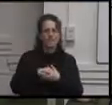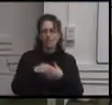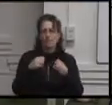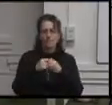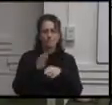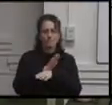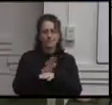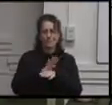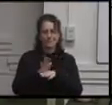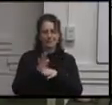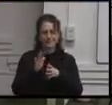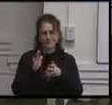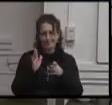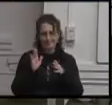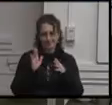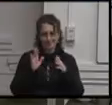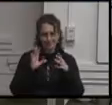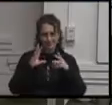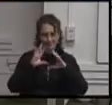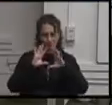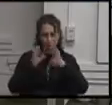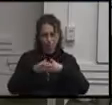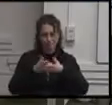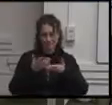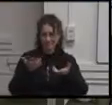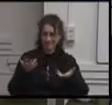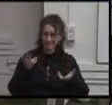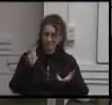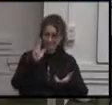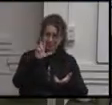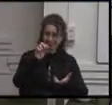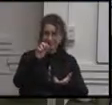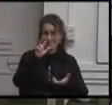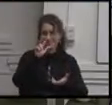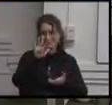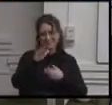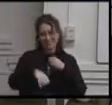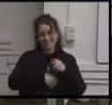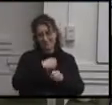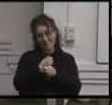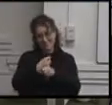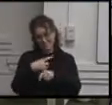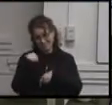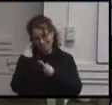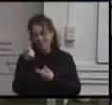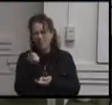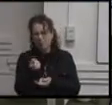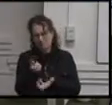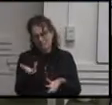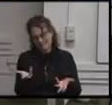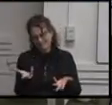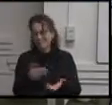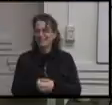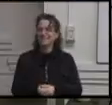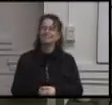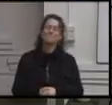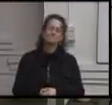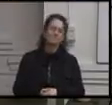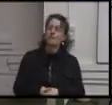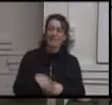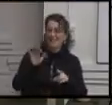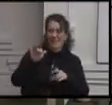33 years right now. And over the years, you know, before the Downtown Alliance, BAVB, came